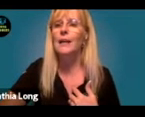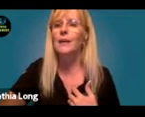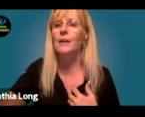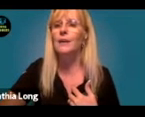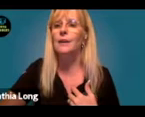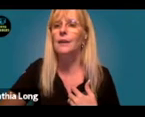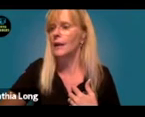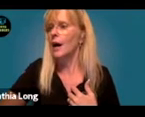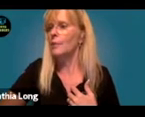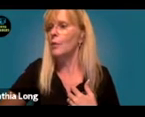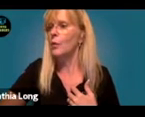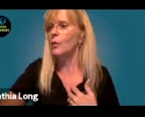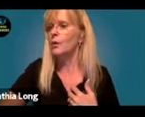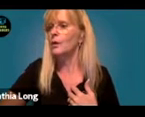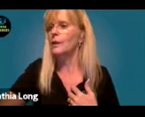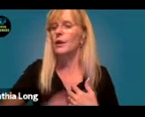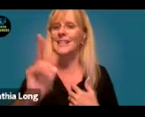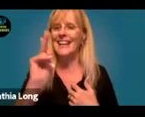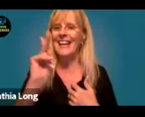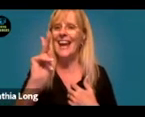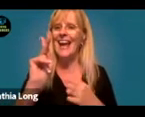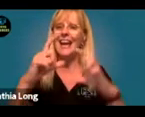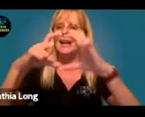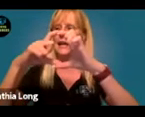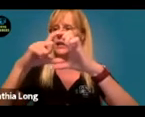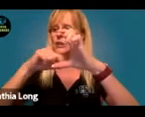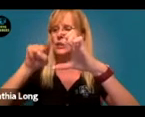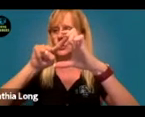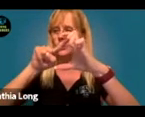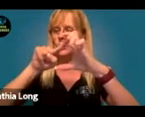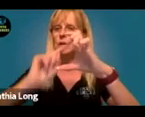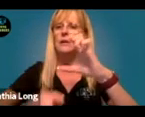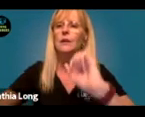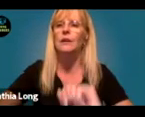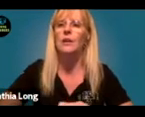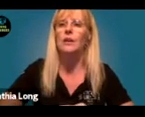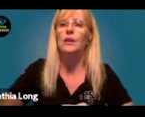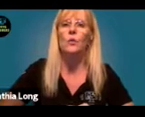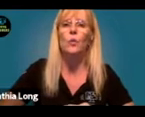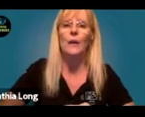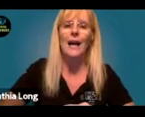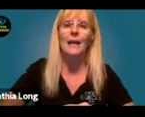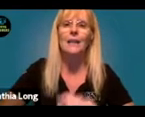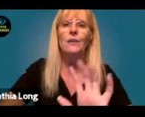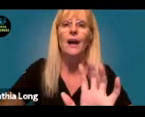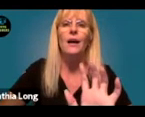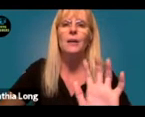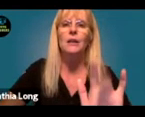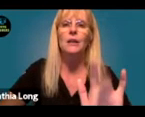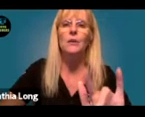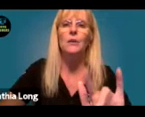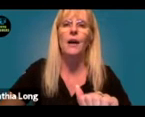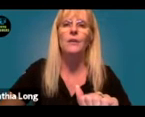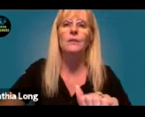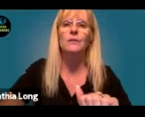right here, upper corner, there is a K in a circle. So when I click on that, let me